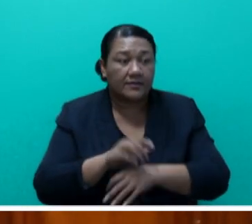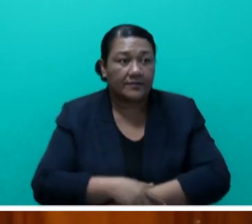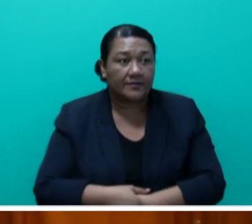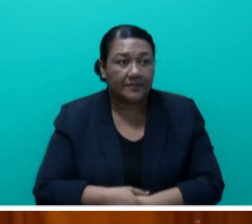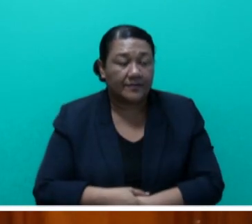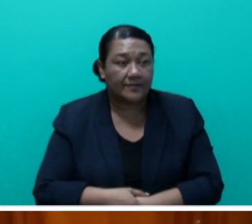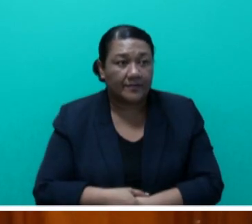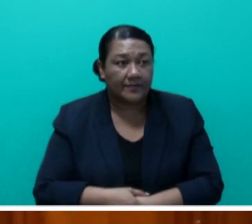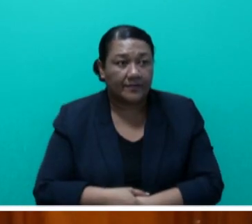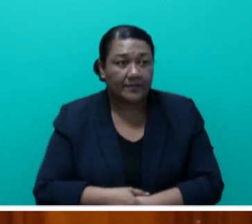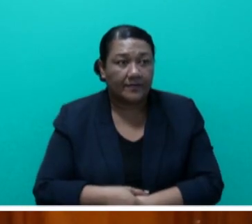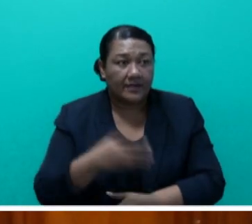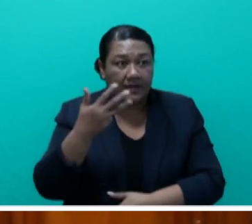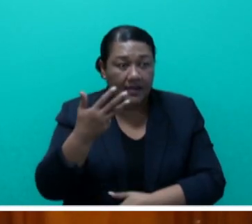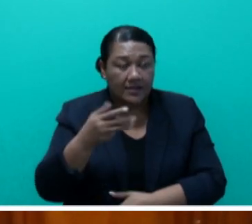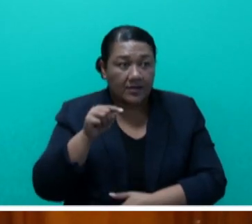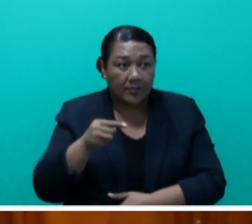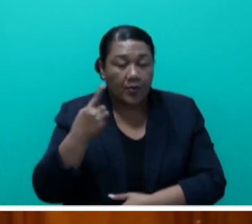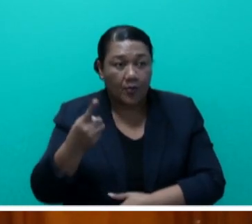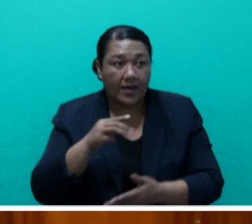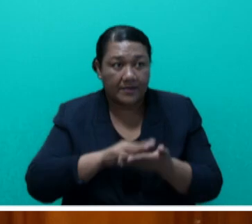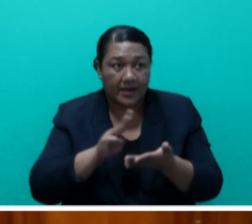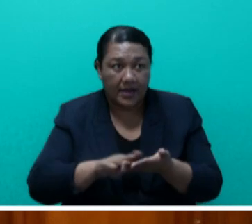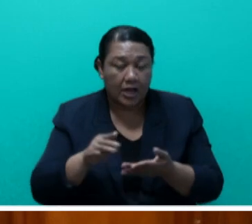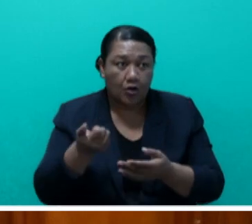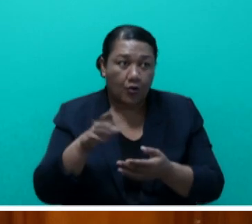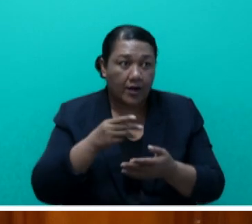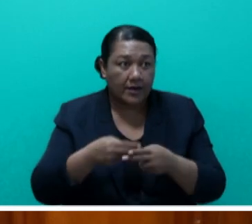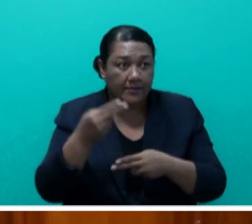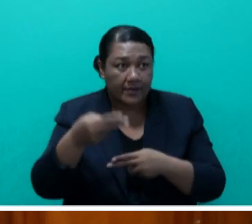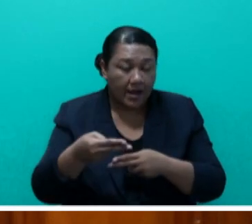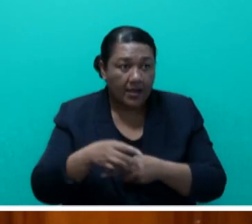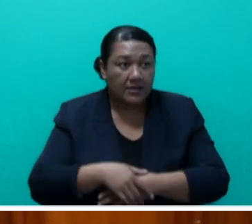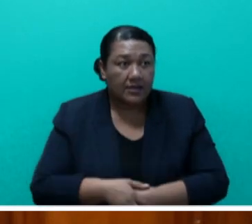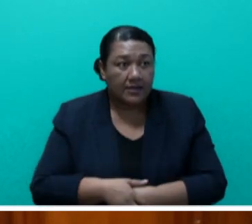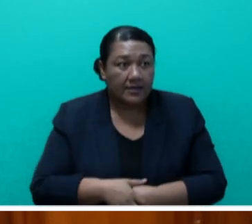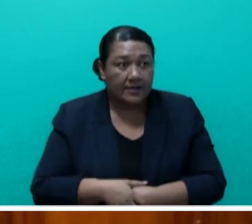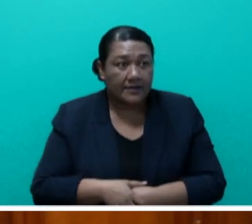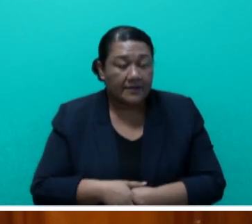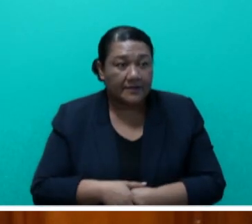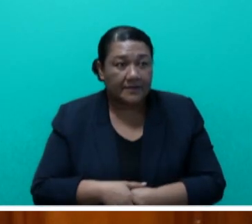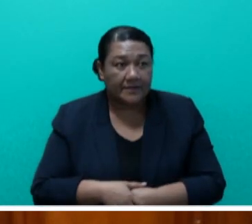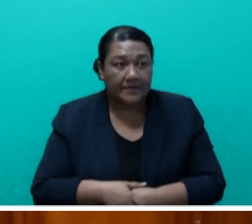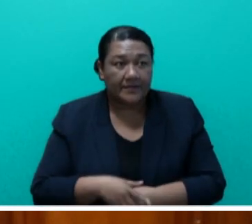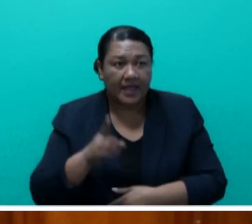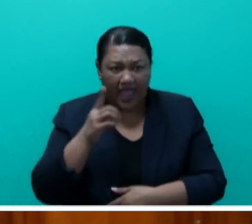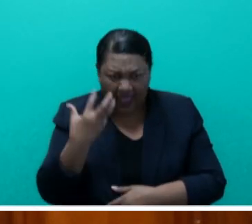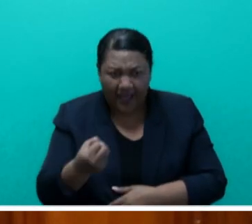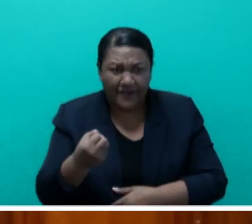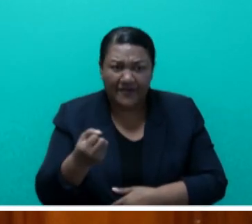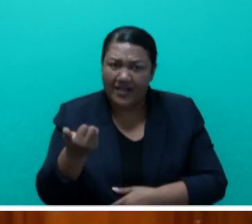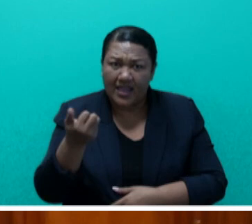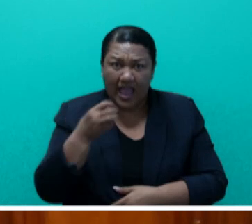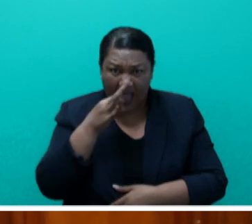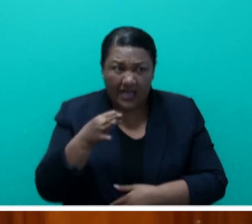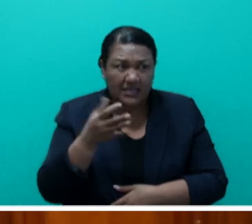of that 19.1 million trees that have been planted, Honourable Minister, is there a particular portion that has